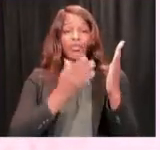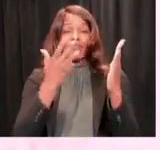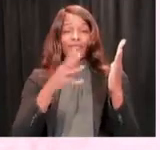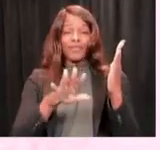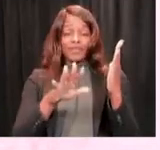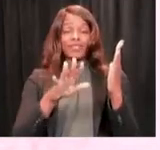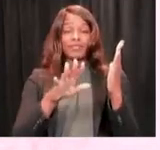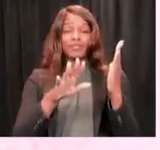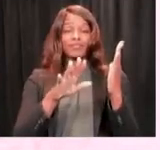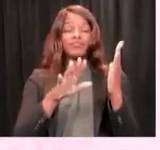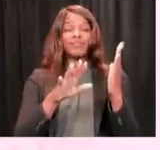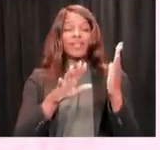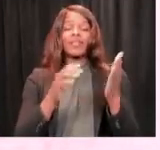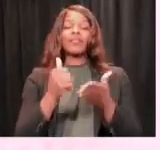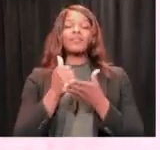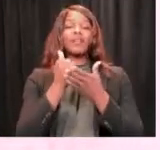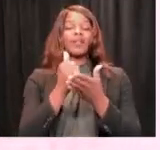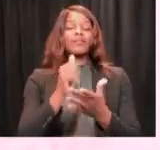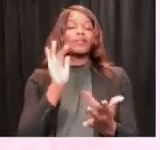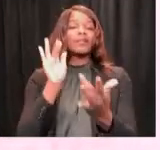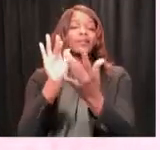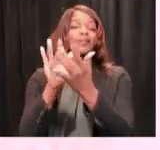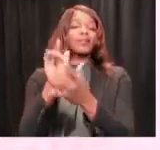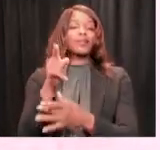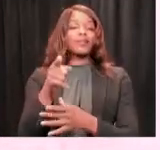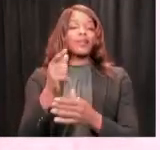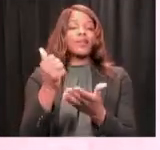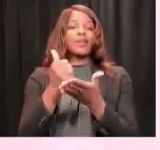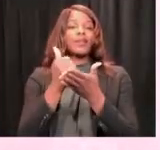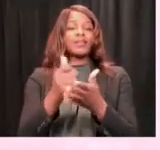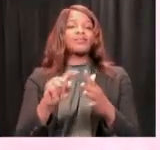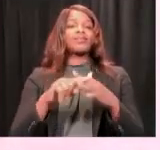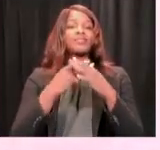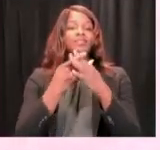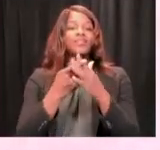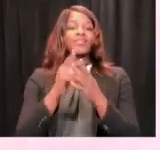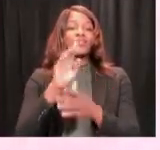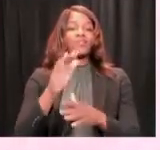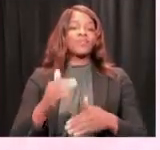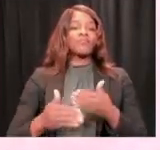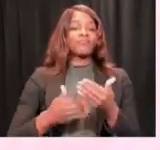you and we'll help you get started on your journey.